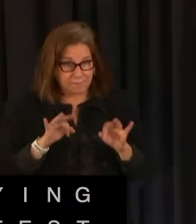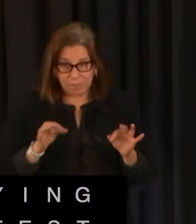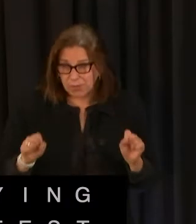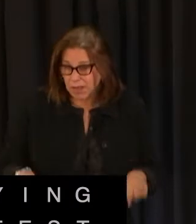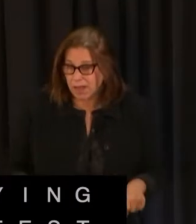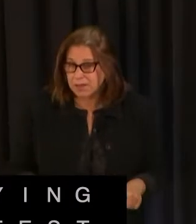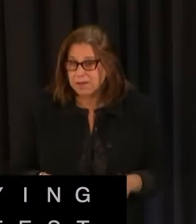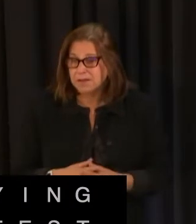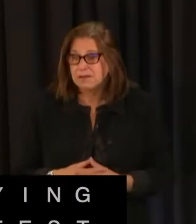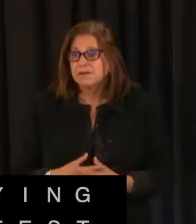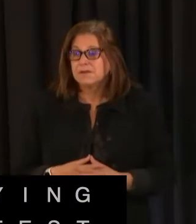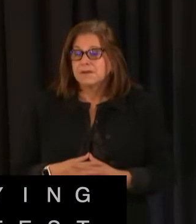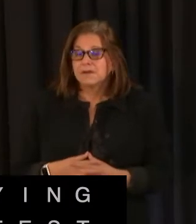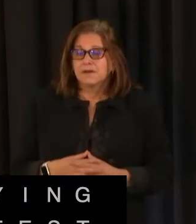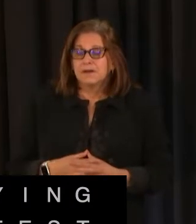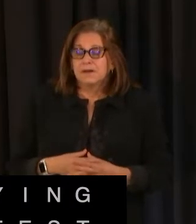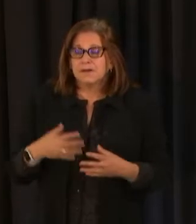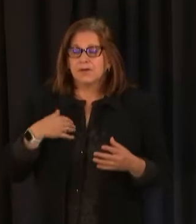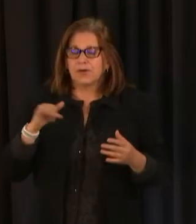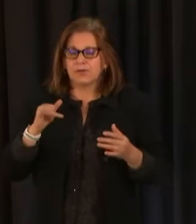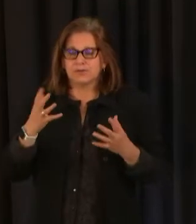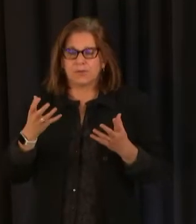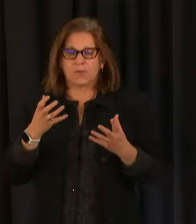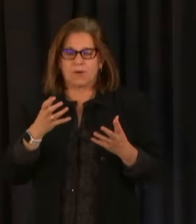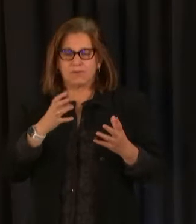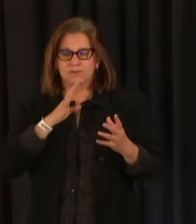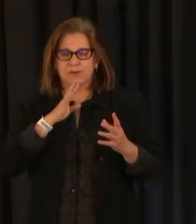Let me also show that